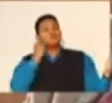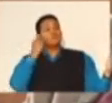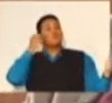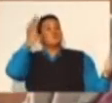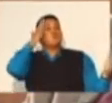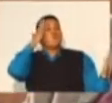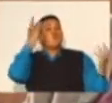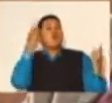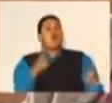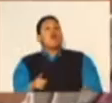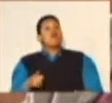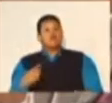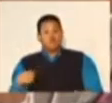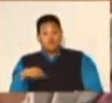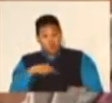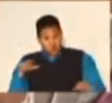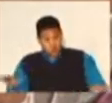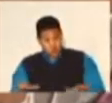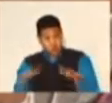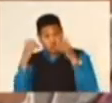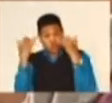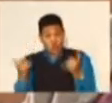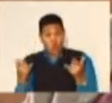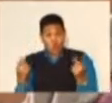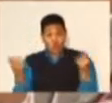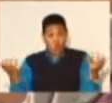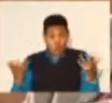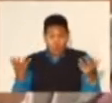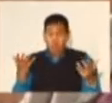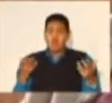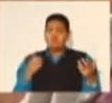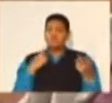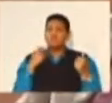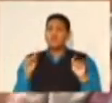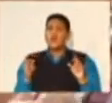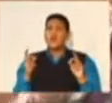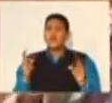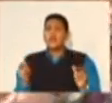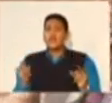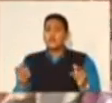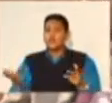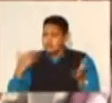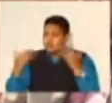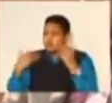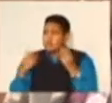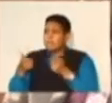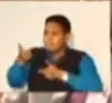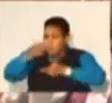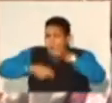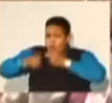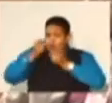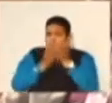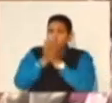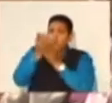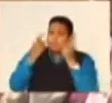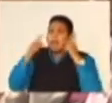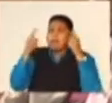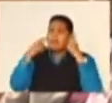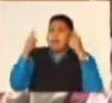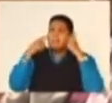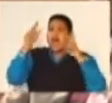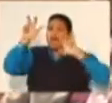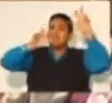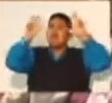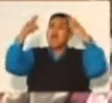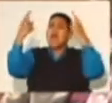what we are doing now, Mr. Speaker, is trying as quickly as possible to pull them through the pipeline so that we